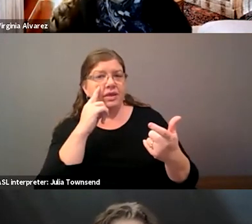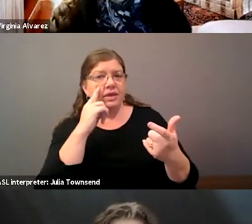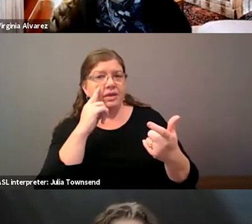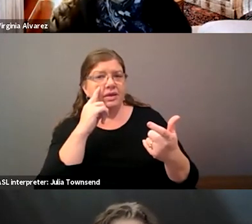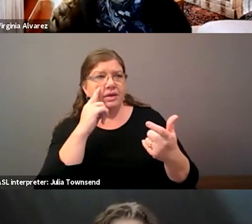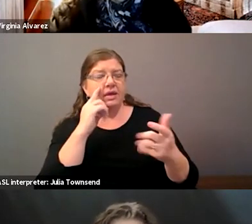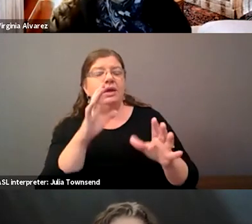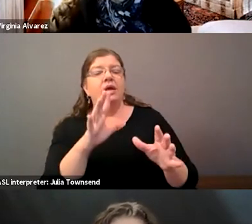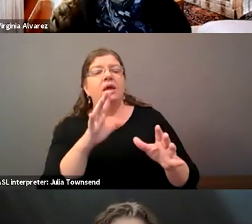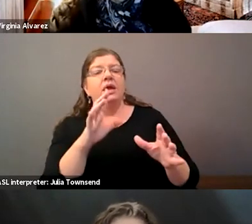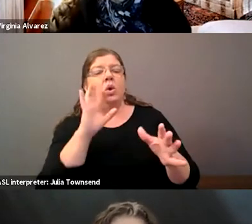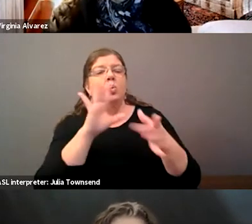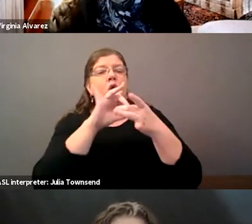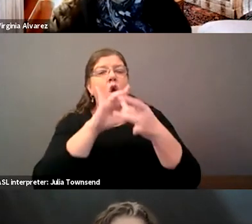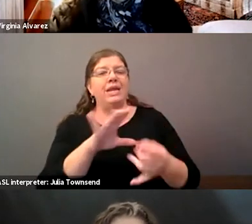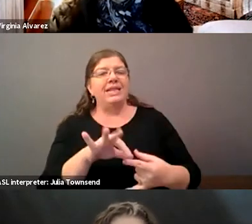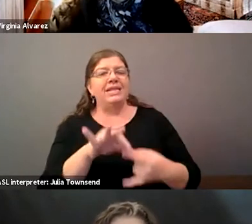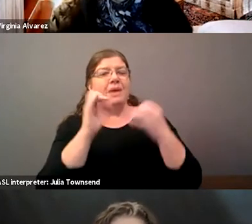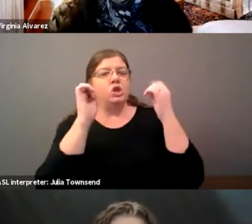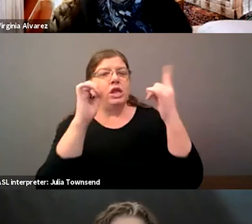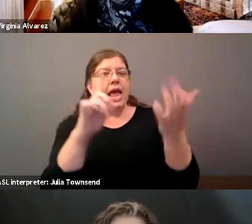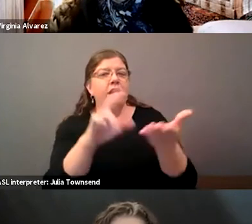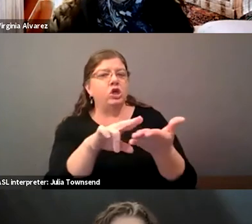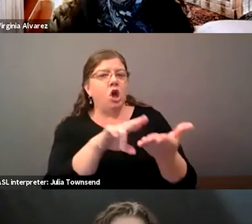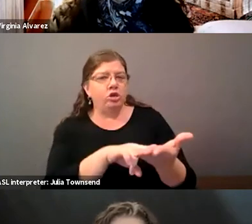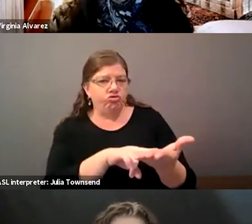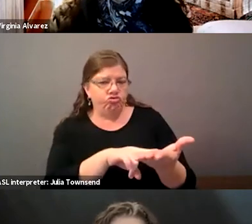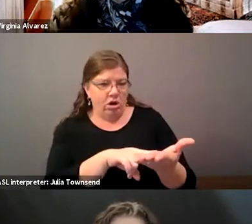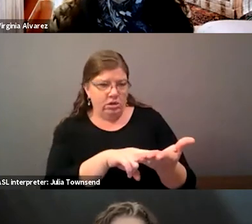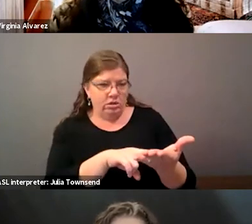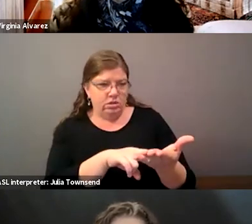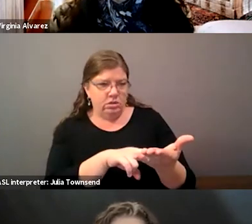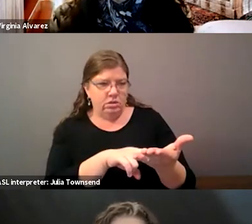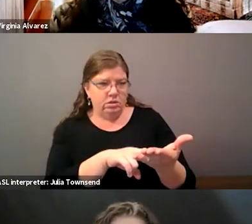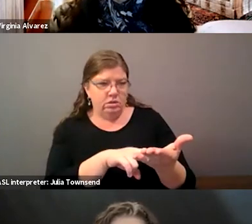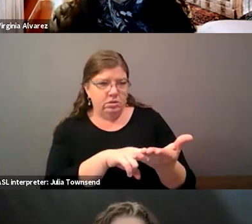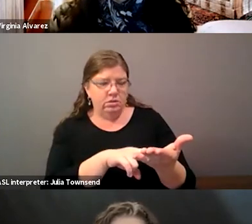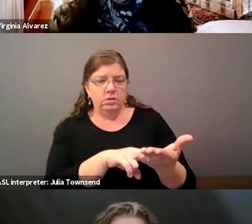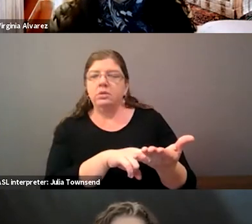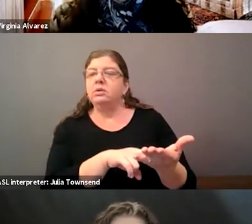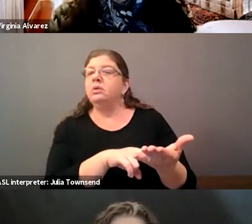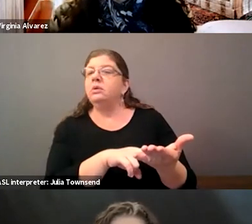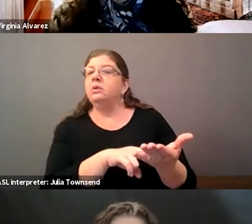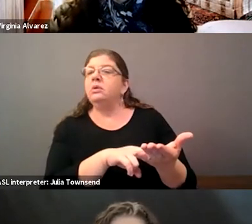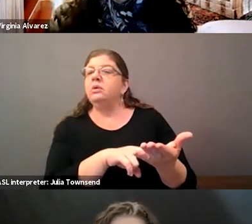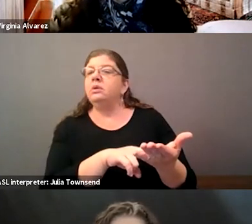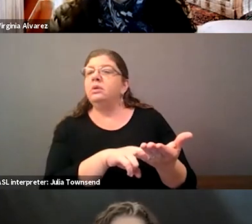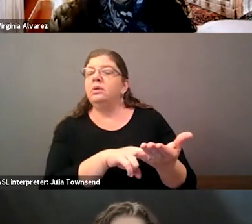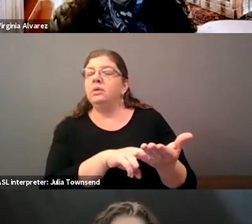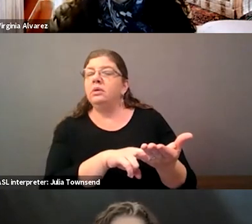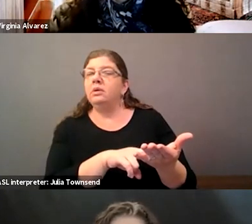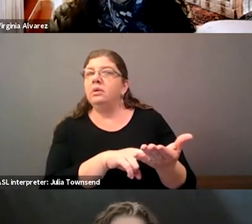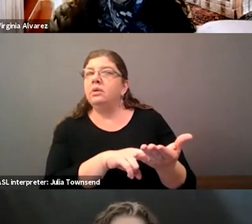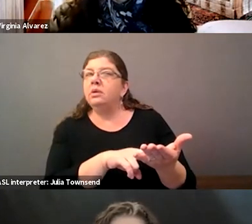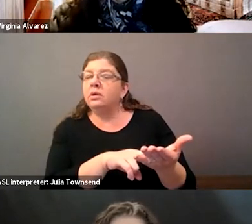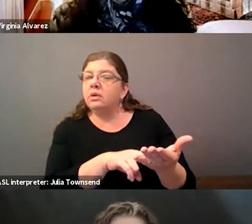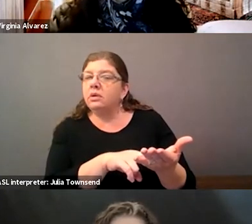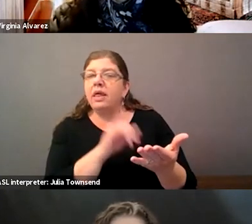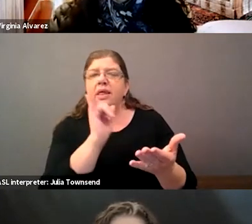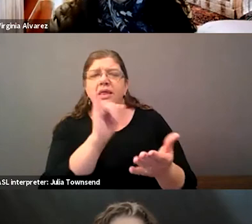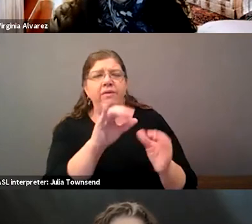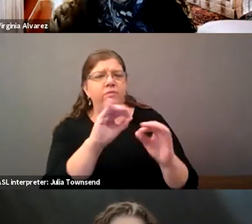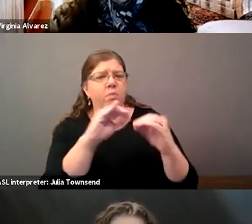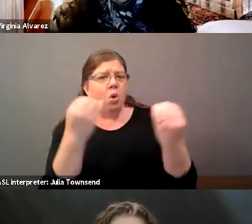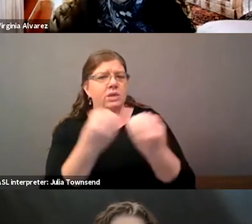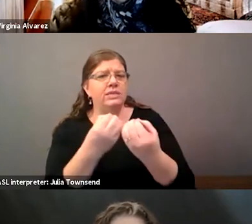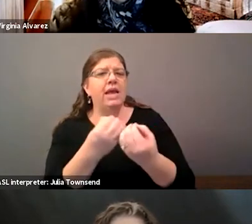anyway regarding the special ed contract that it is from an organization in minneapolis and